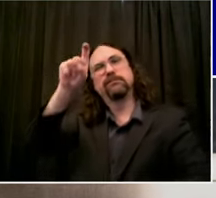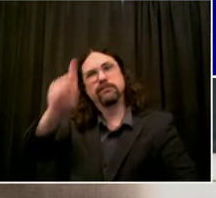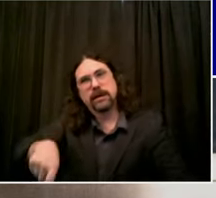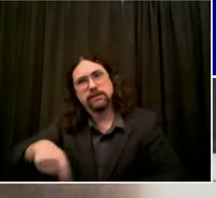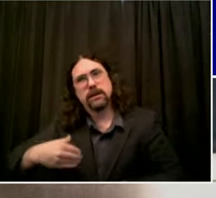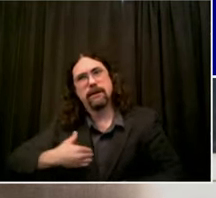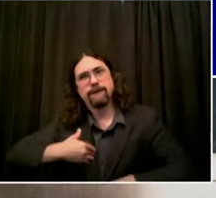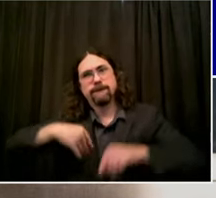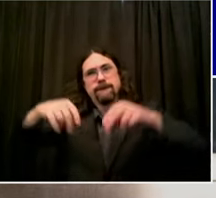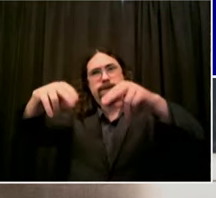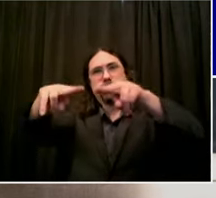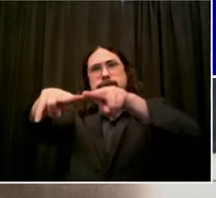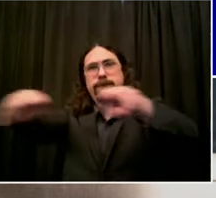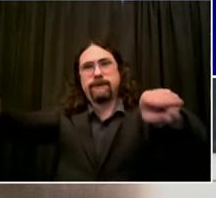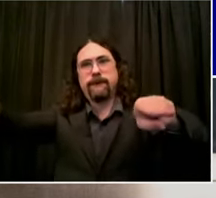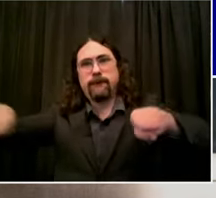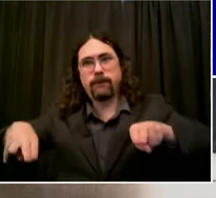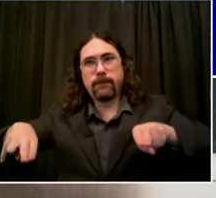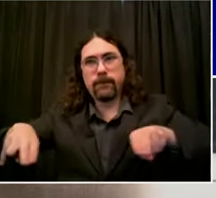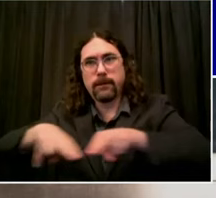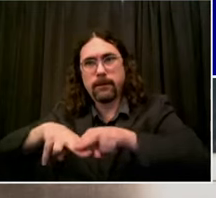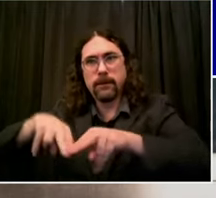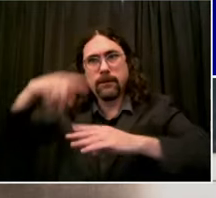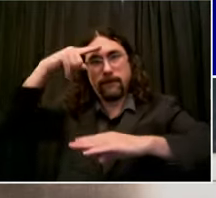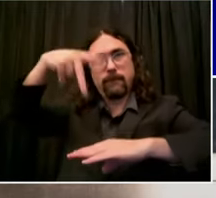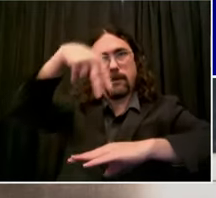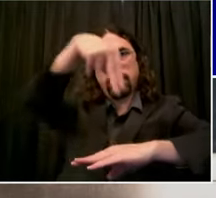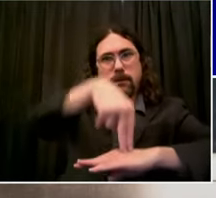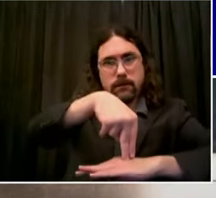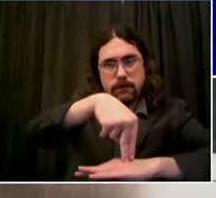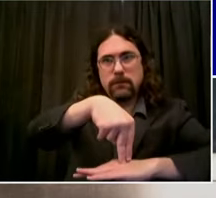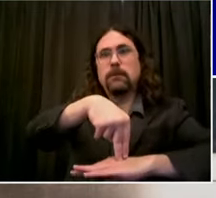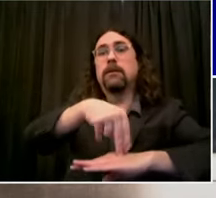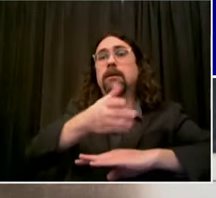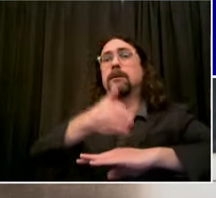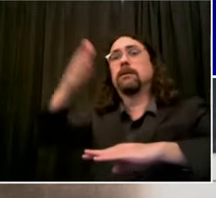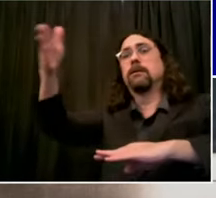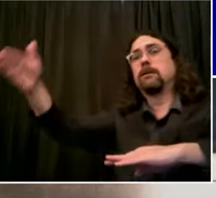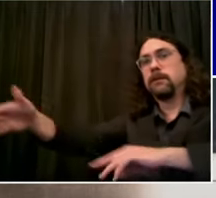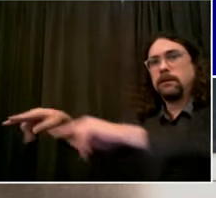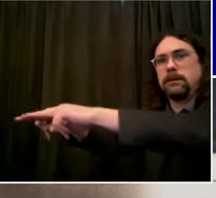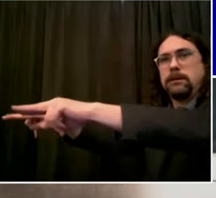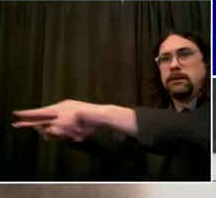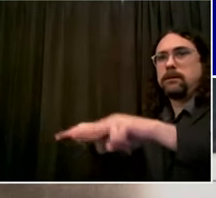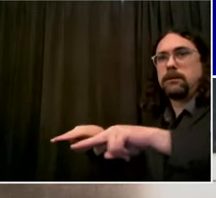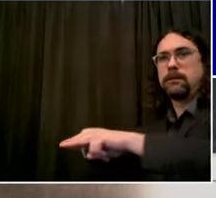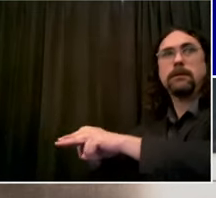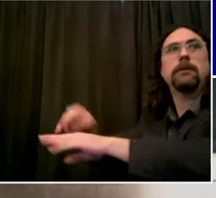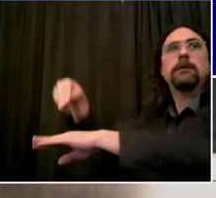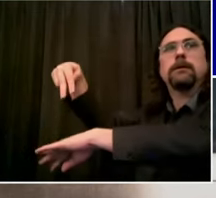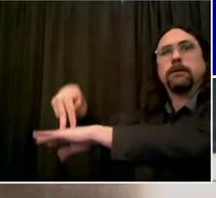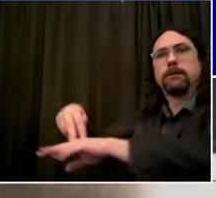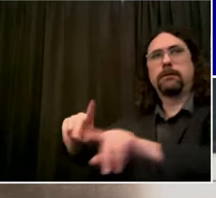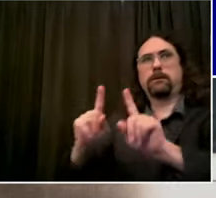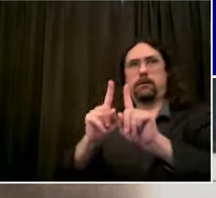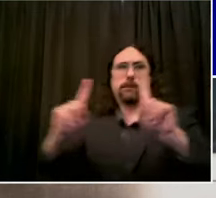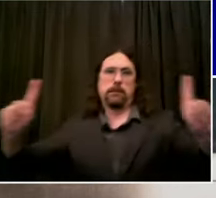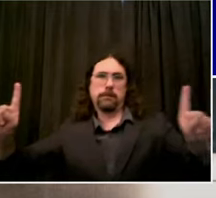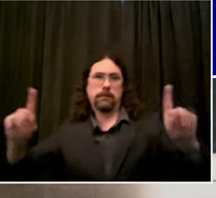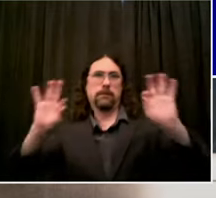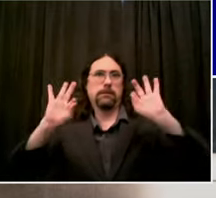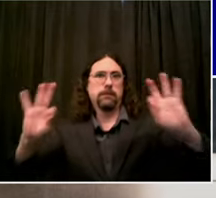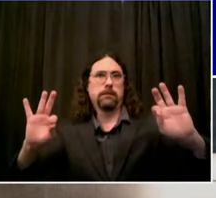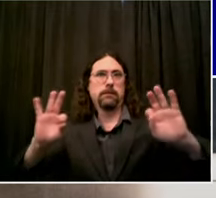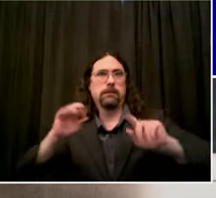here's the markings telling you exactly where you can stand with enough distance from the person next to you. If you're on the subway, here's how many people should be on that